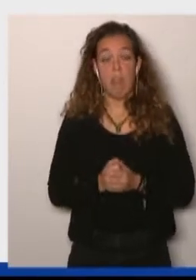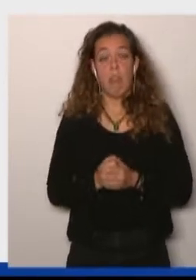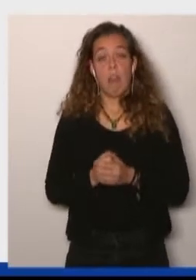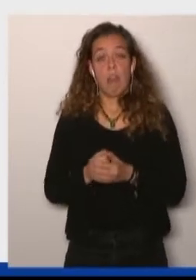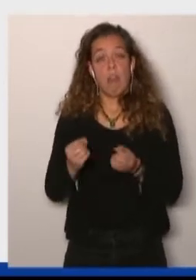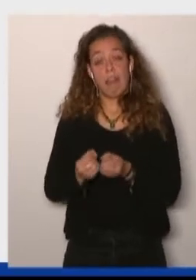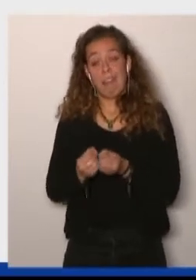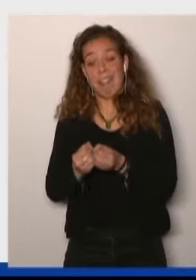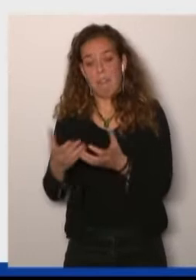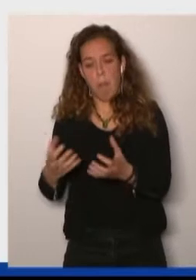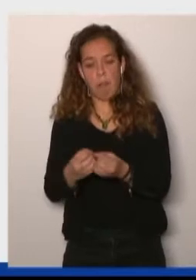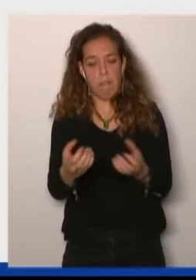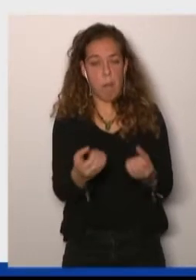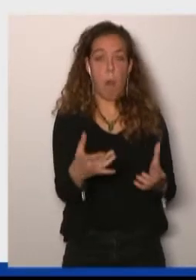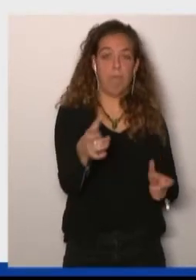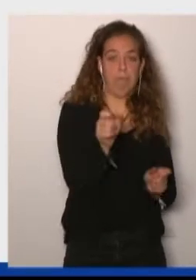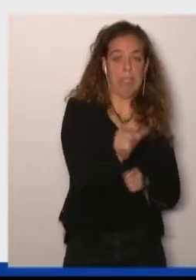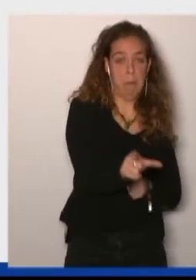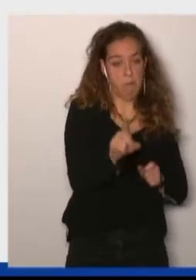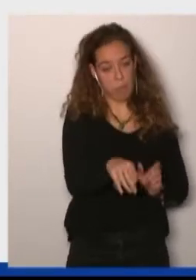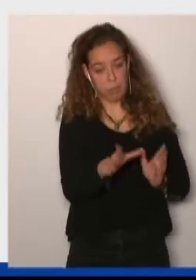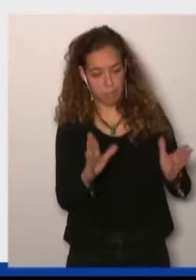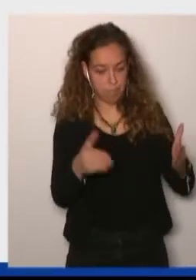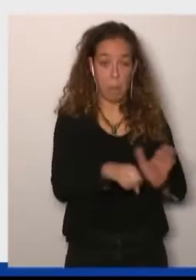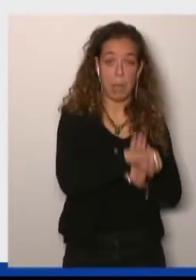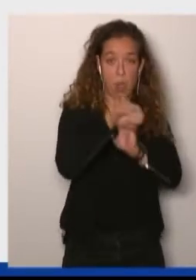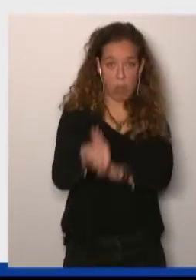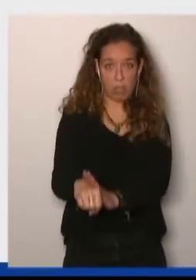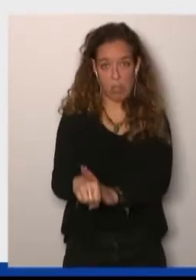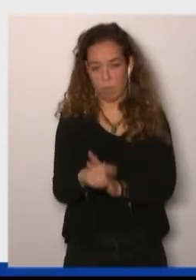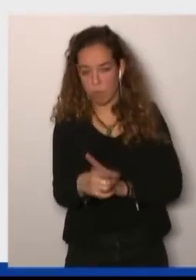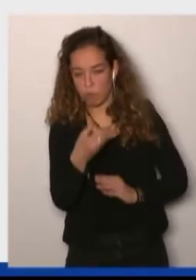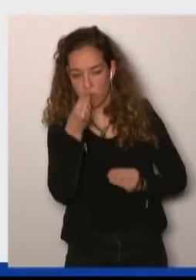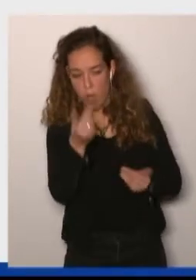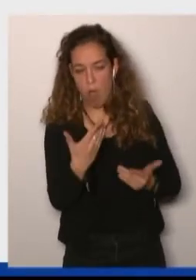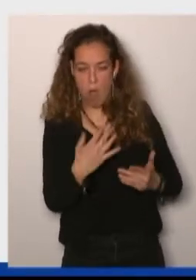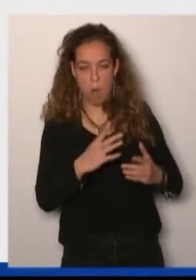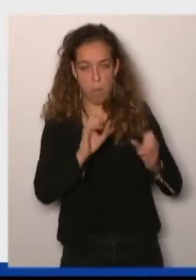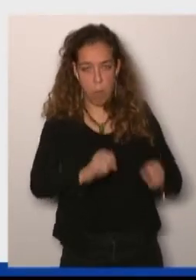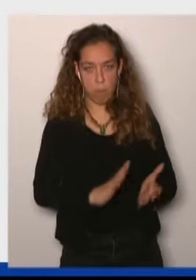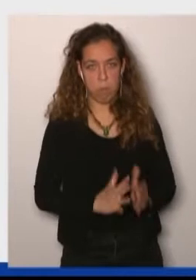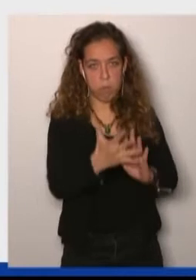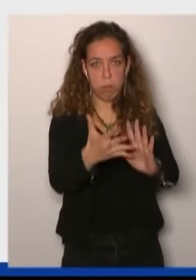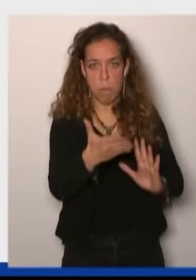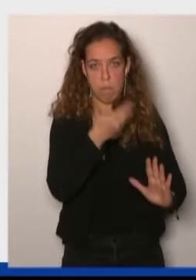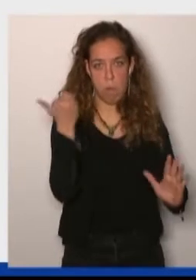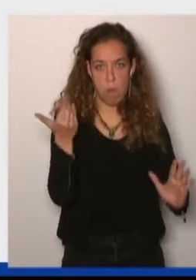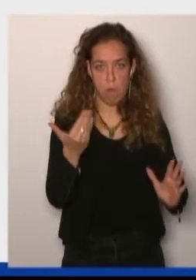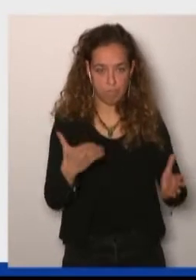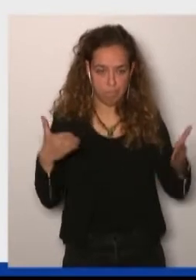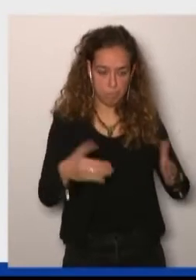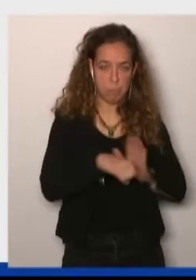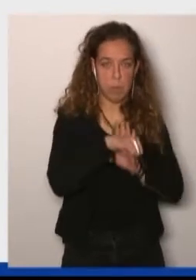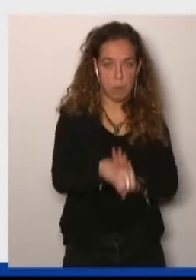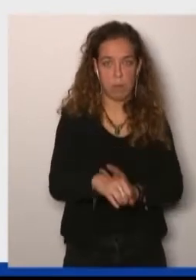first, where the unmet need is highest. Decided based on science, I think that's key. Ensuring that such studies are